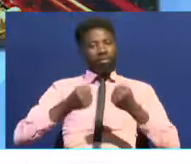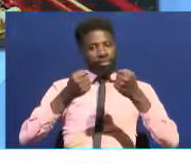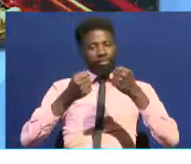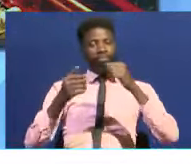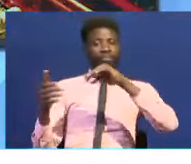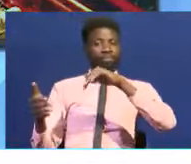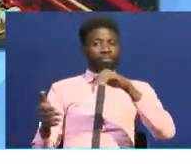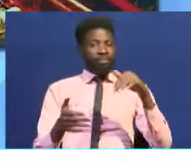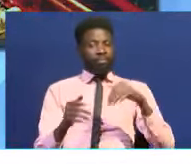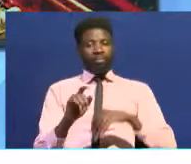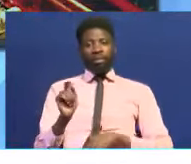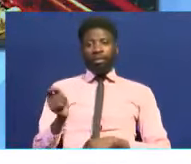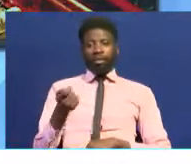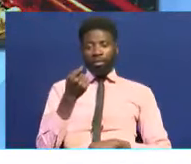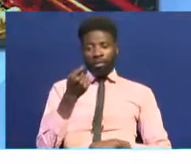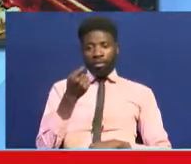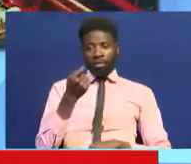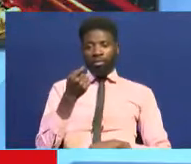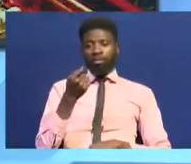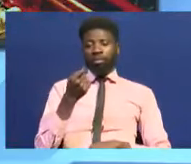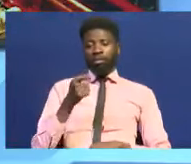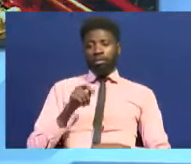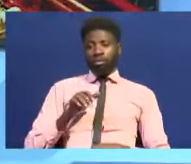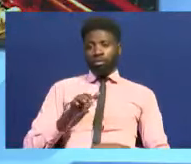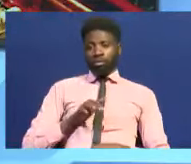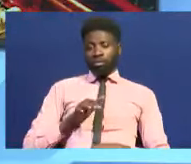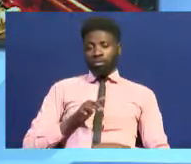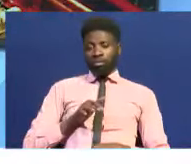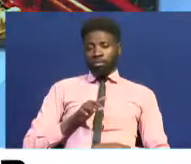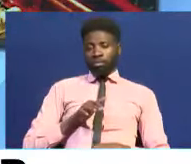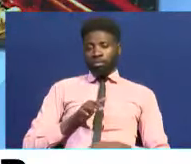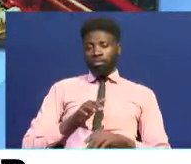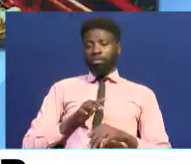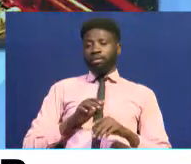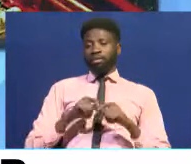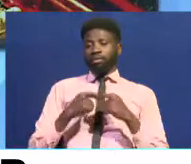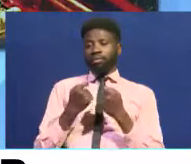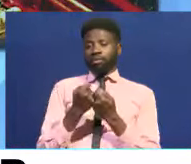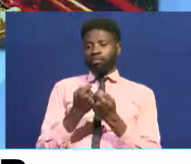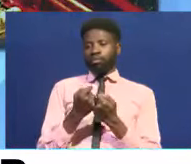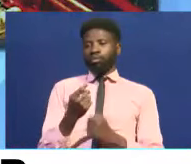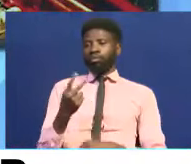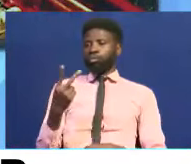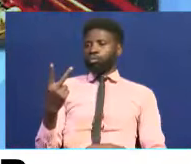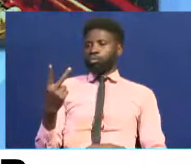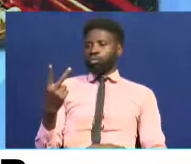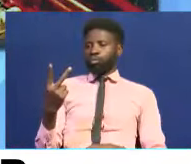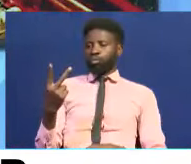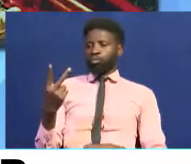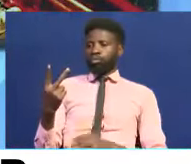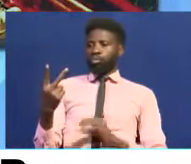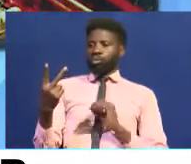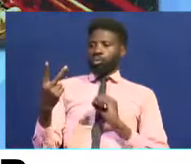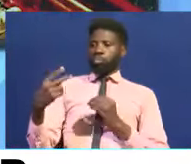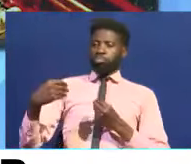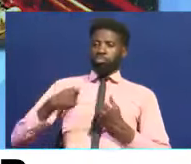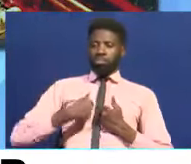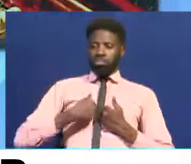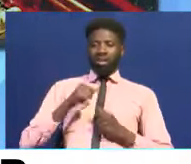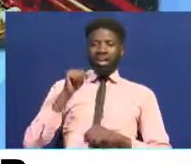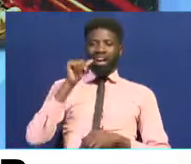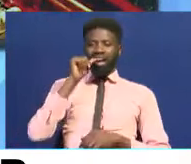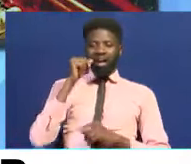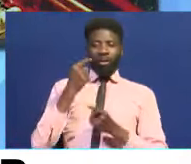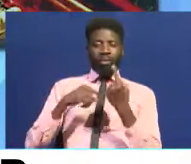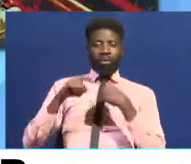Moving on, Kenya's junior starlets were beaten 2-0 by England in their opening match of the FIFA Under-17 Women's World